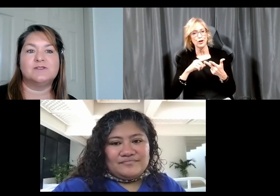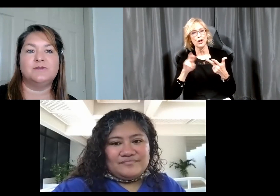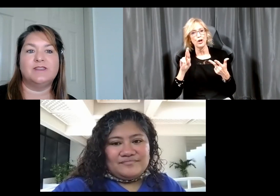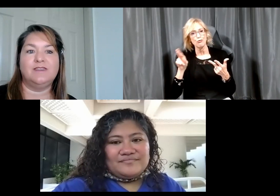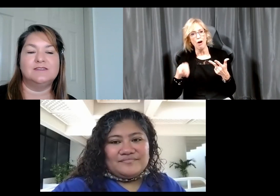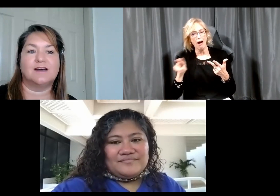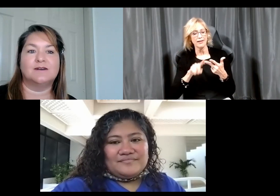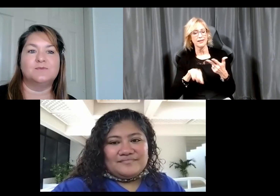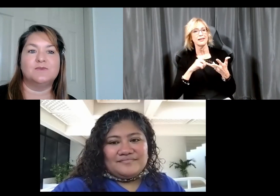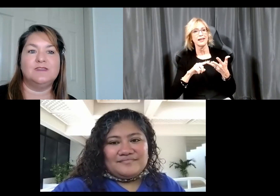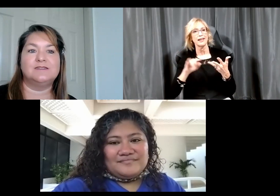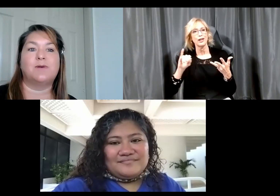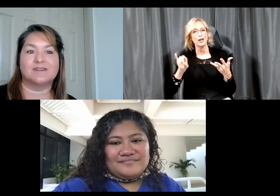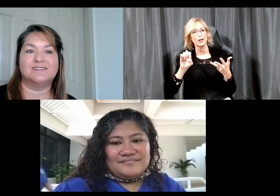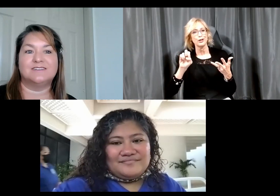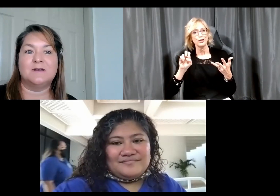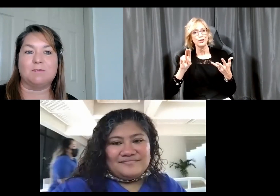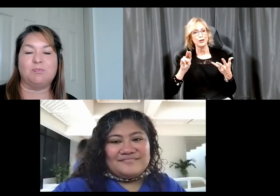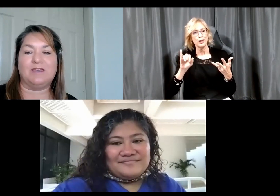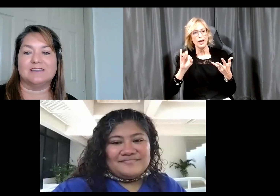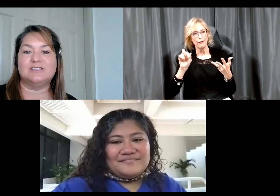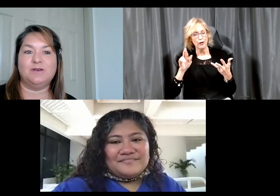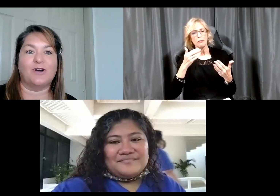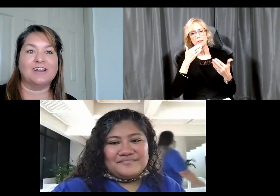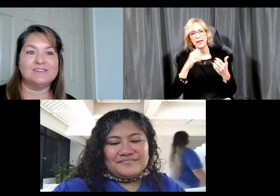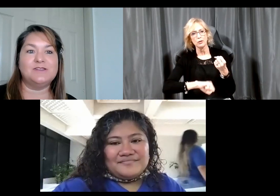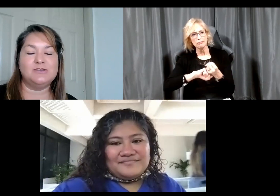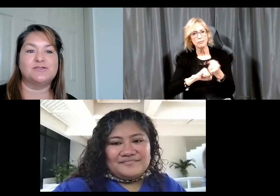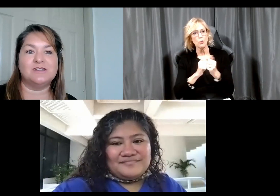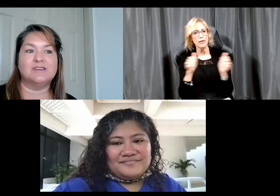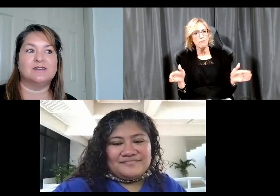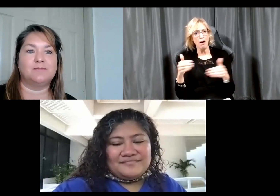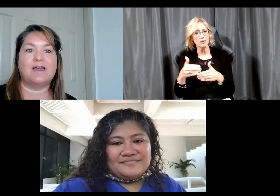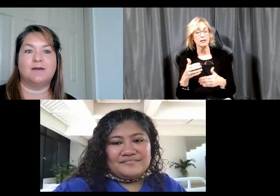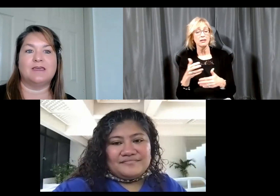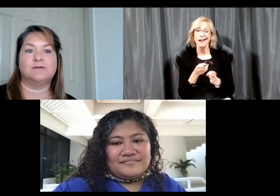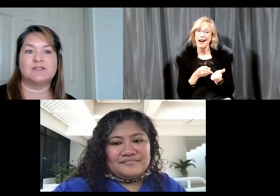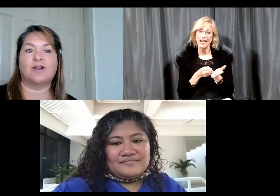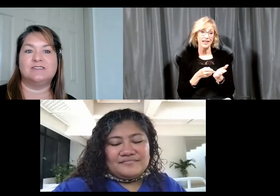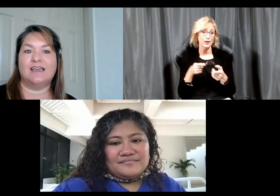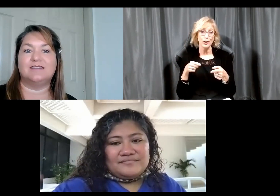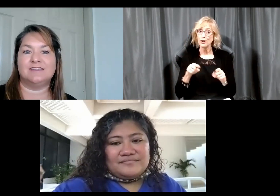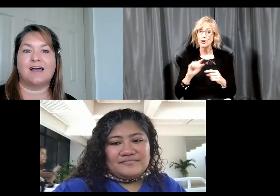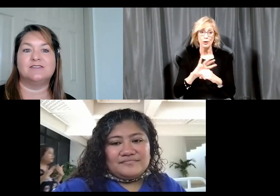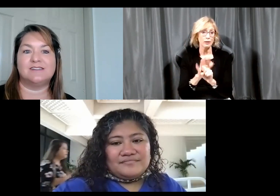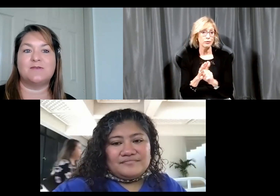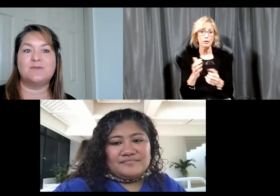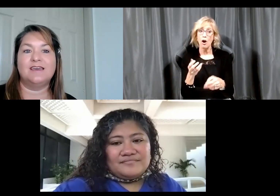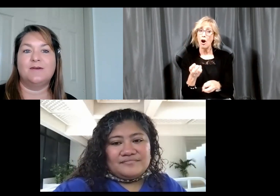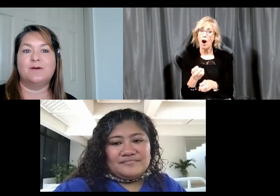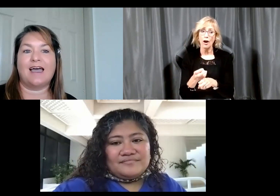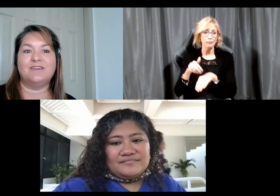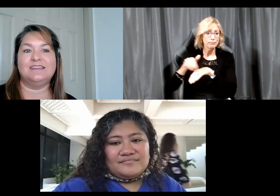support too with these boxes. Because to be honest with you, during the pandemic, it was hard to get things out to